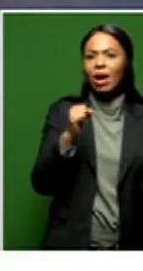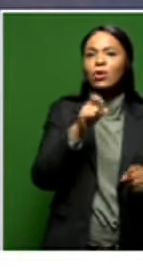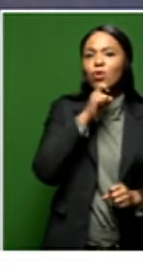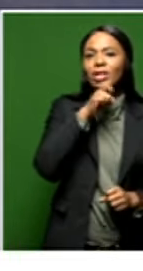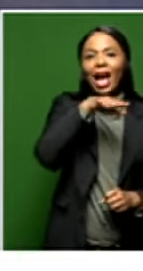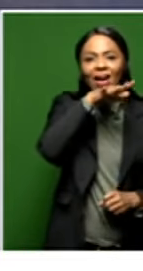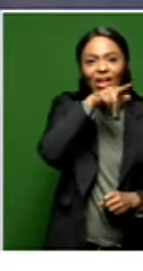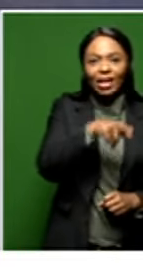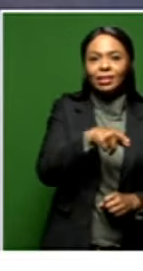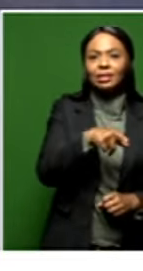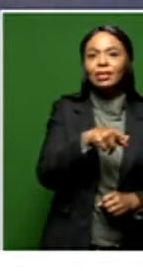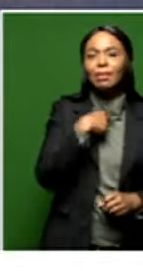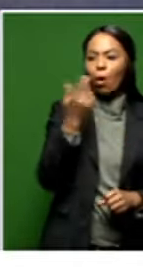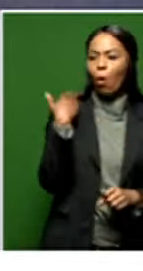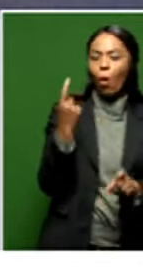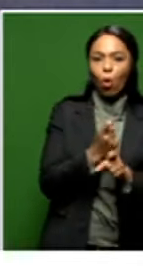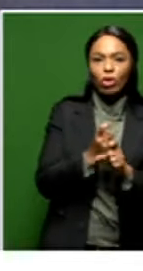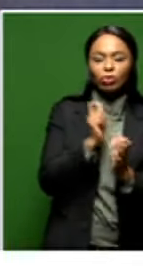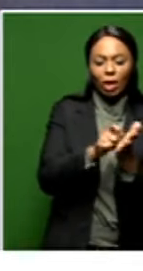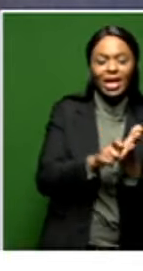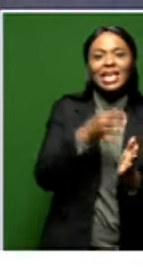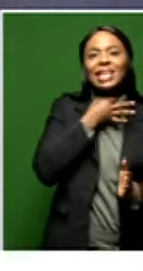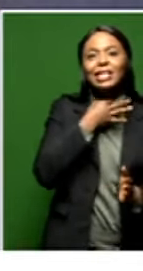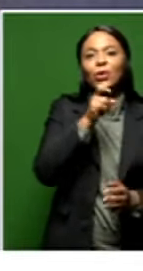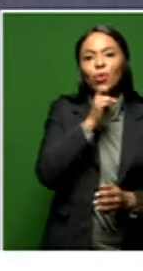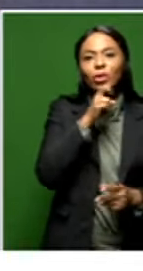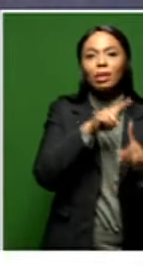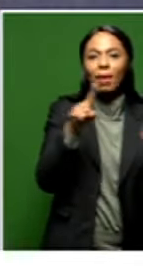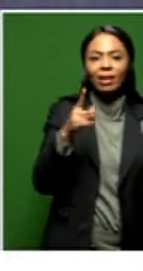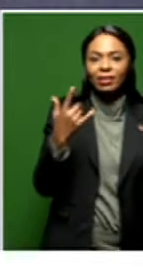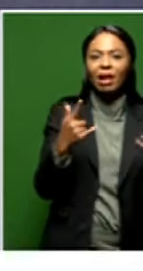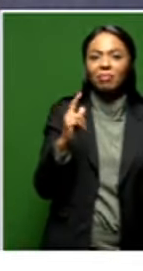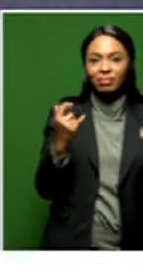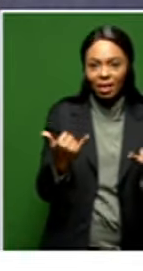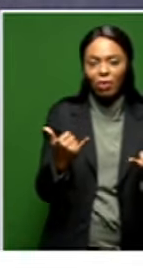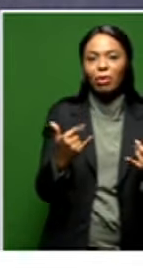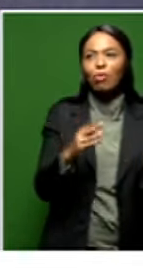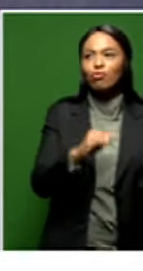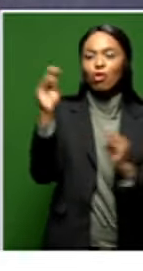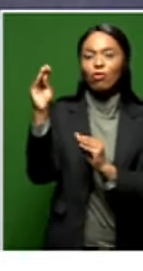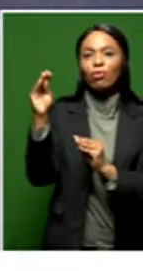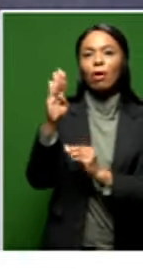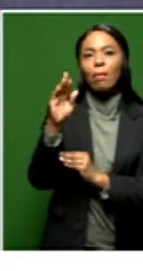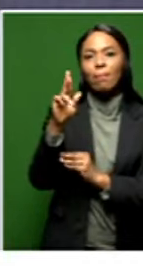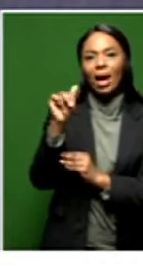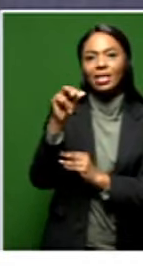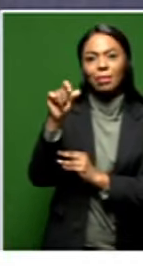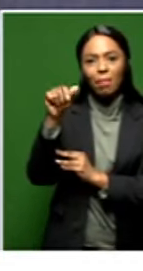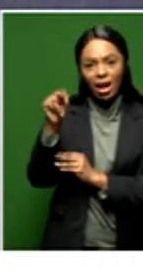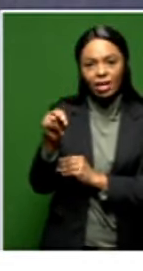English, was really involved with a lot of churches with their worship. Yeah. And then, yeah, we moved to Brisbane in